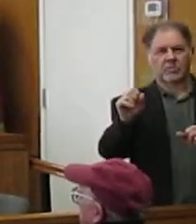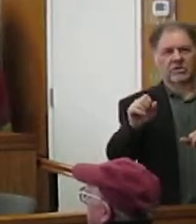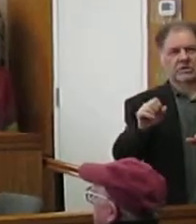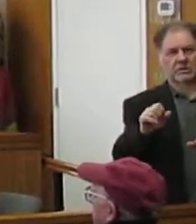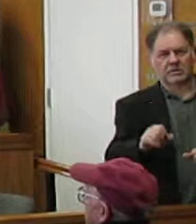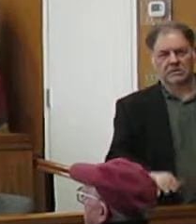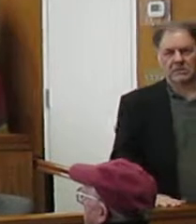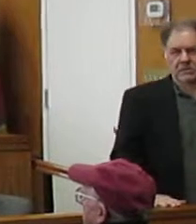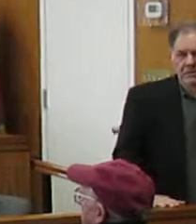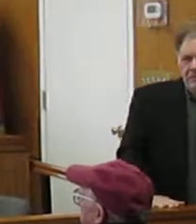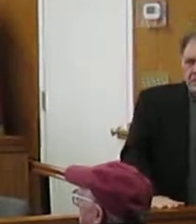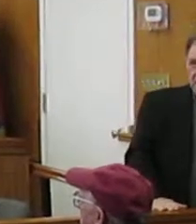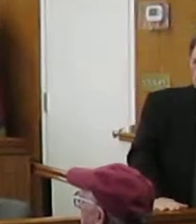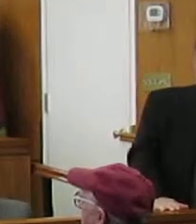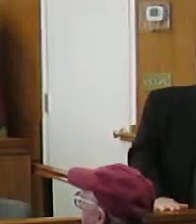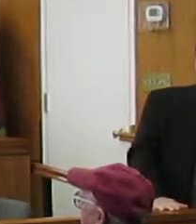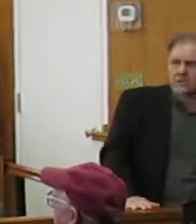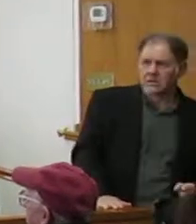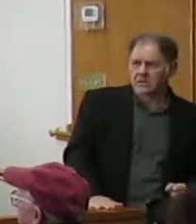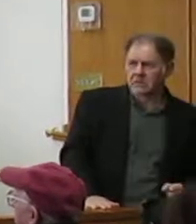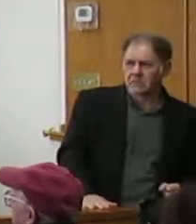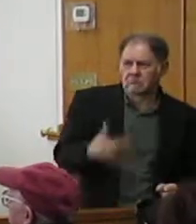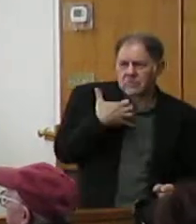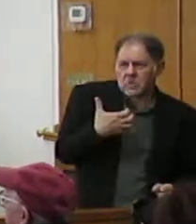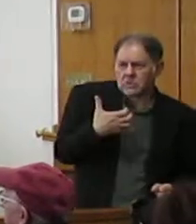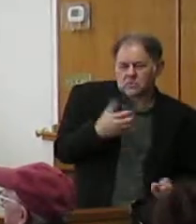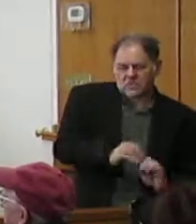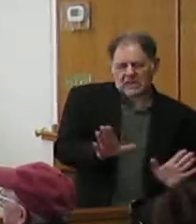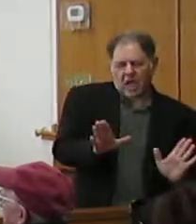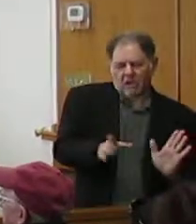ratio. That's what they look for. So I just want to clarify that.